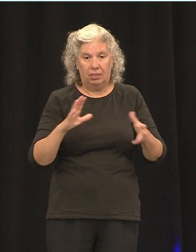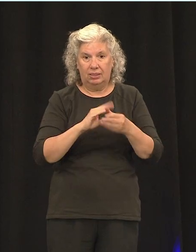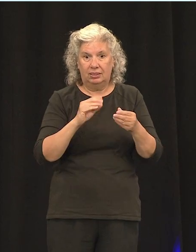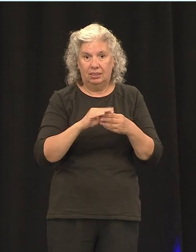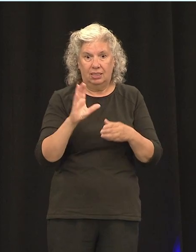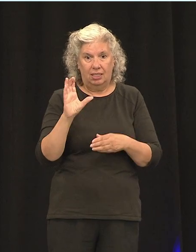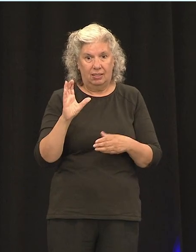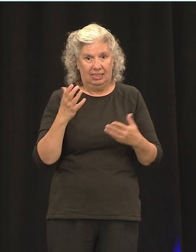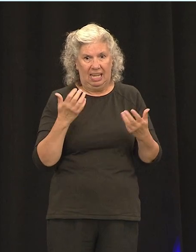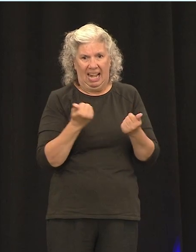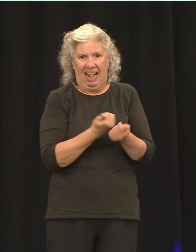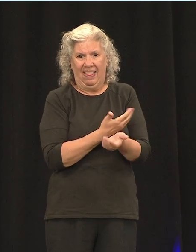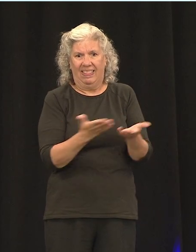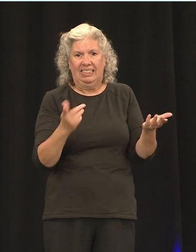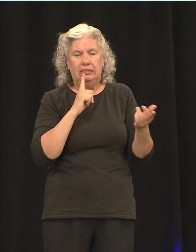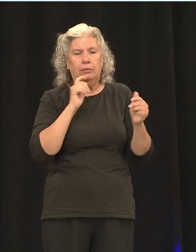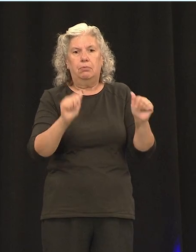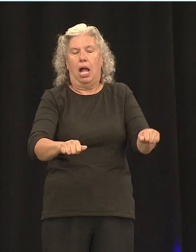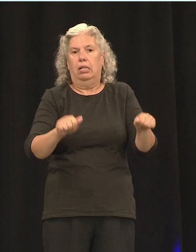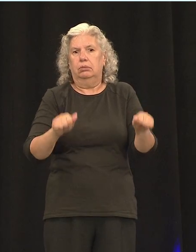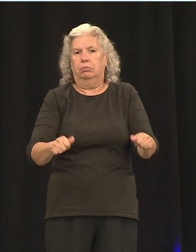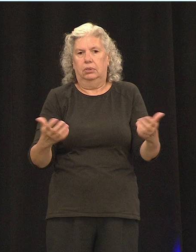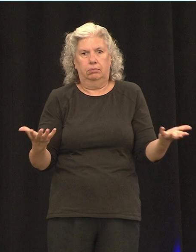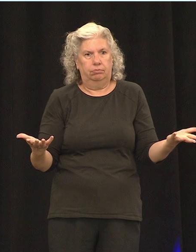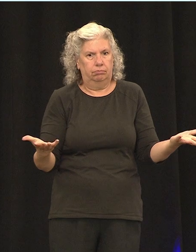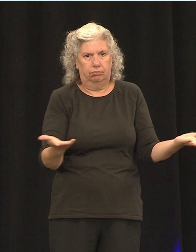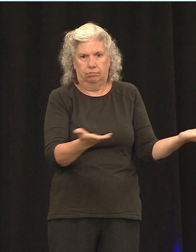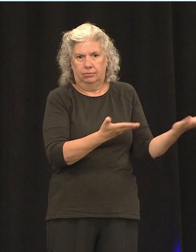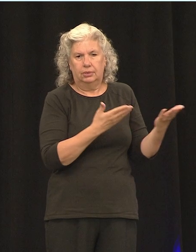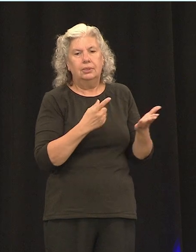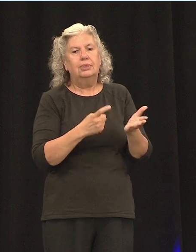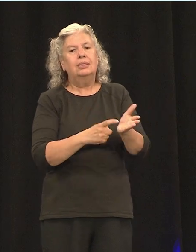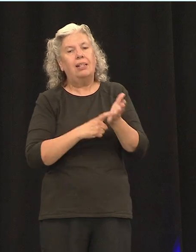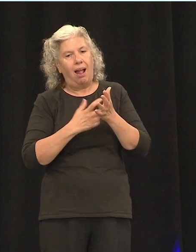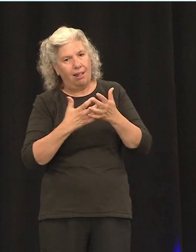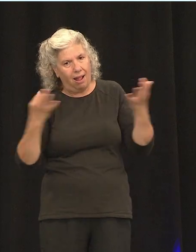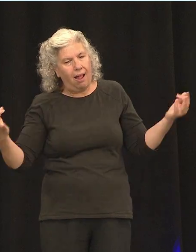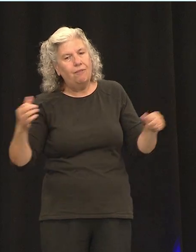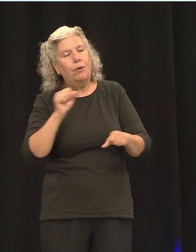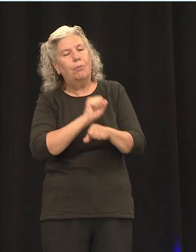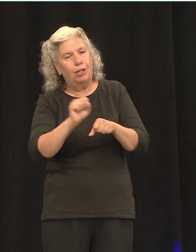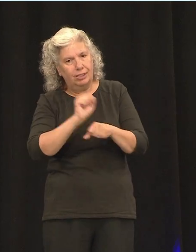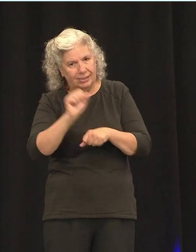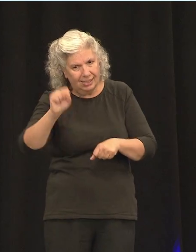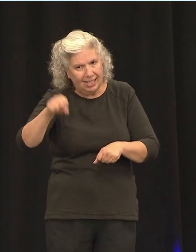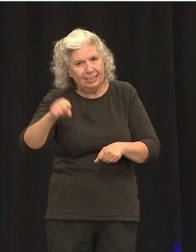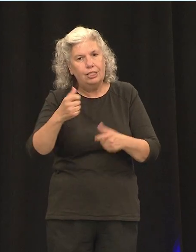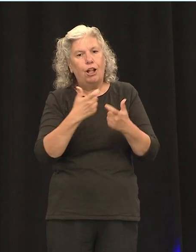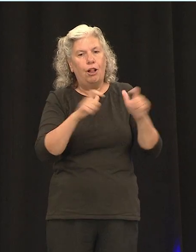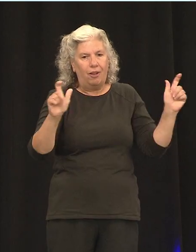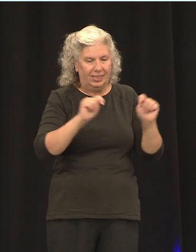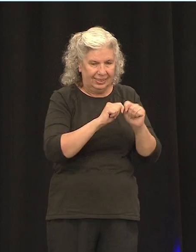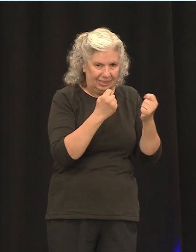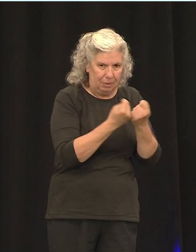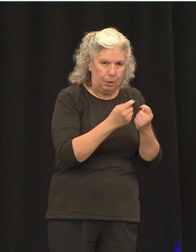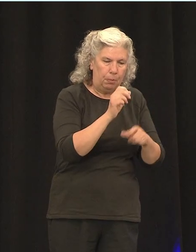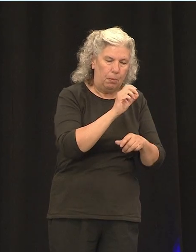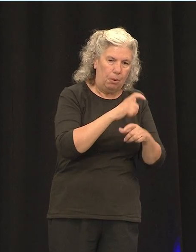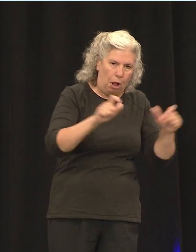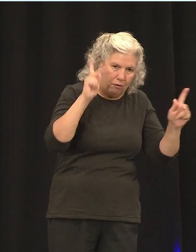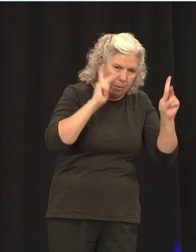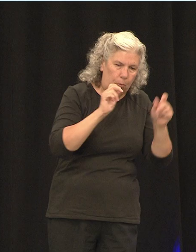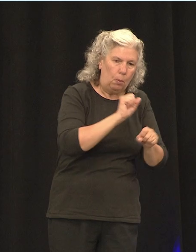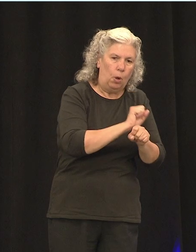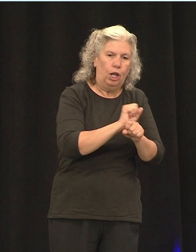just takes an enormous amount of work, and it takes a large team of people collaborating together to make it possible. And I'm